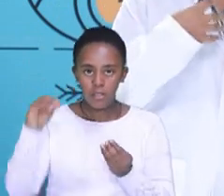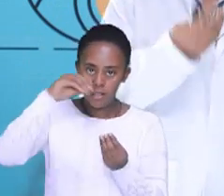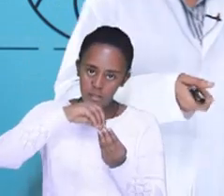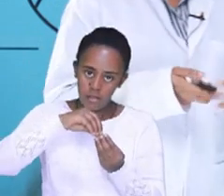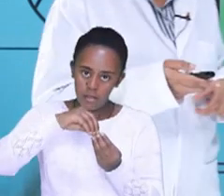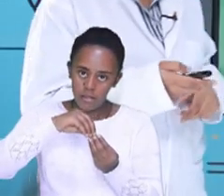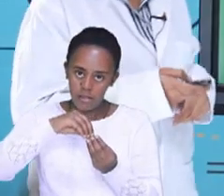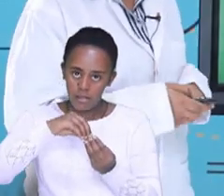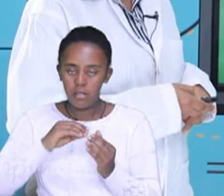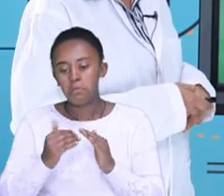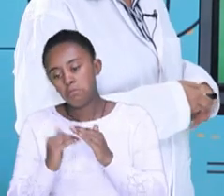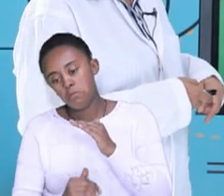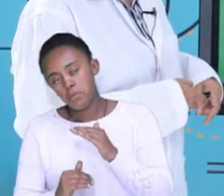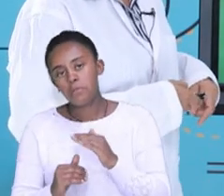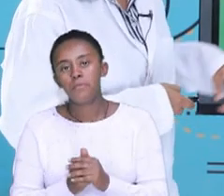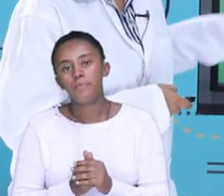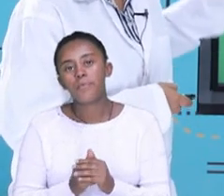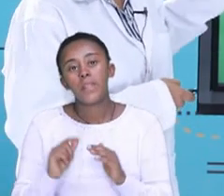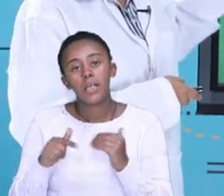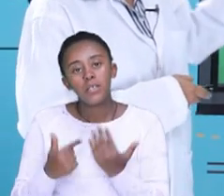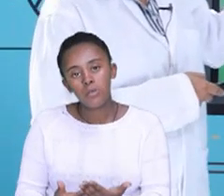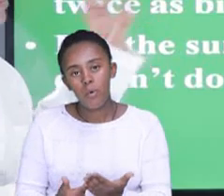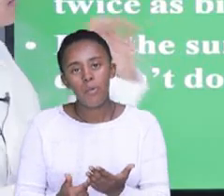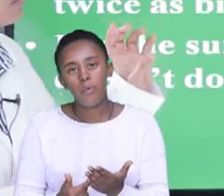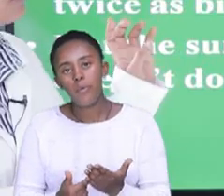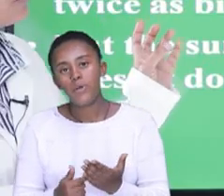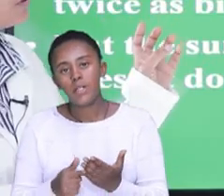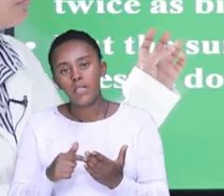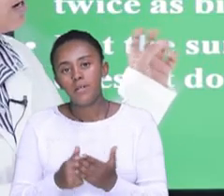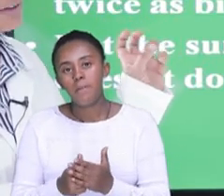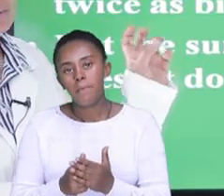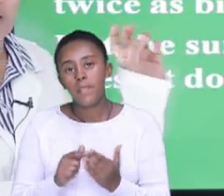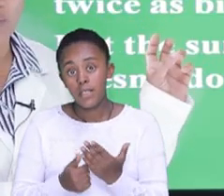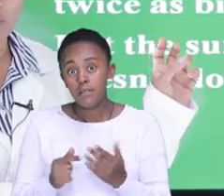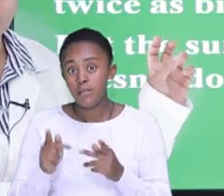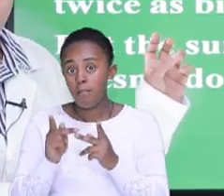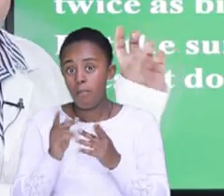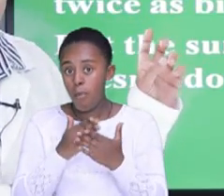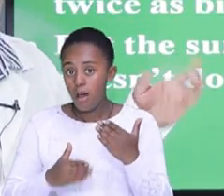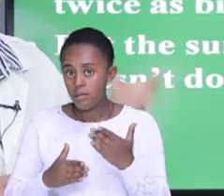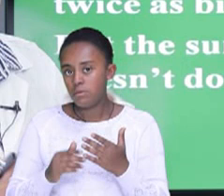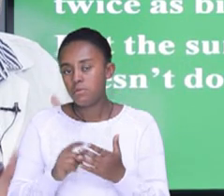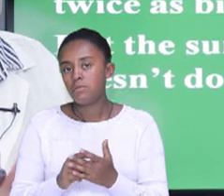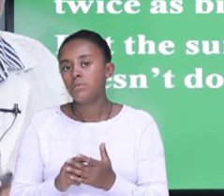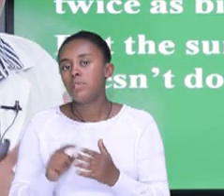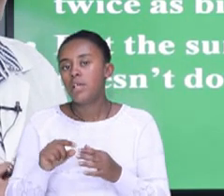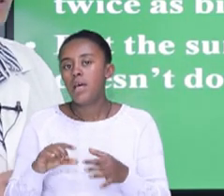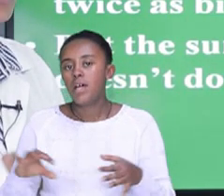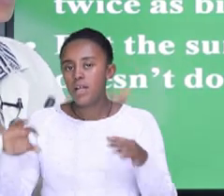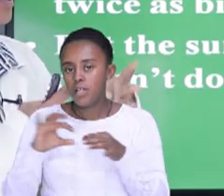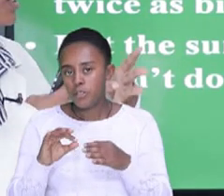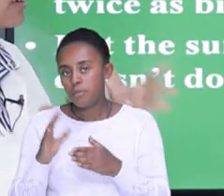increase, some will decrease. So in this part, we are going to see the